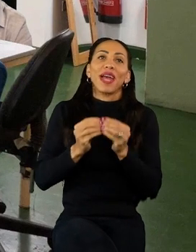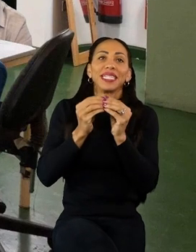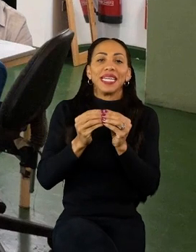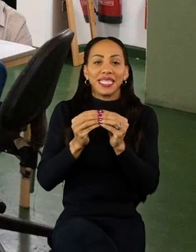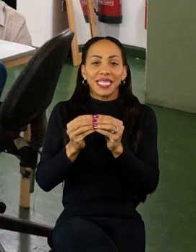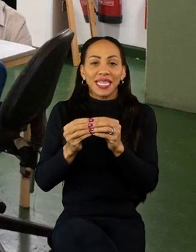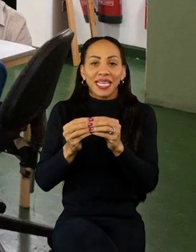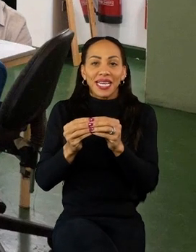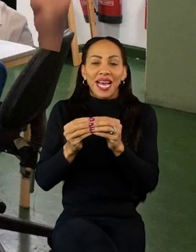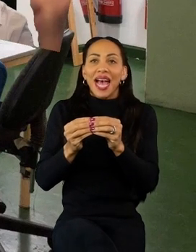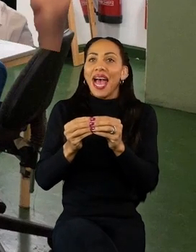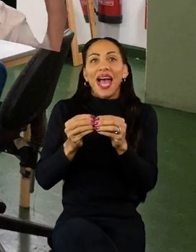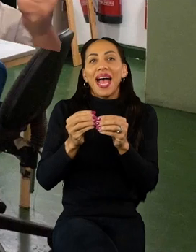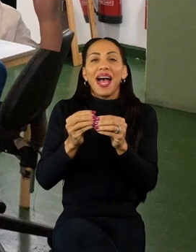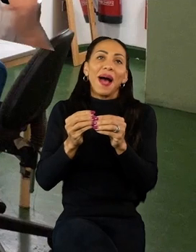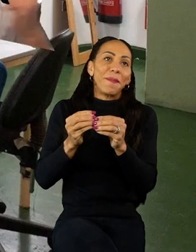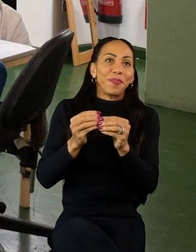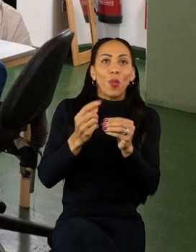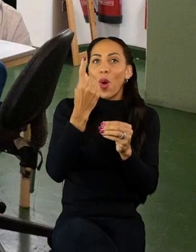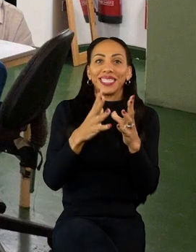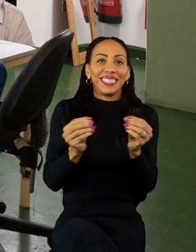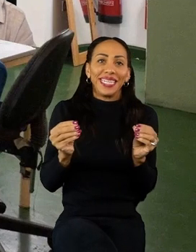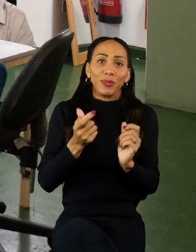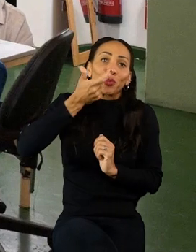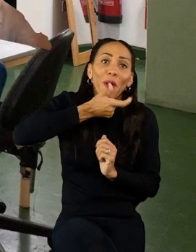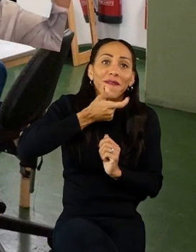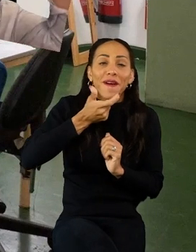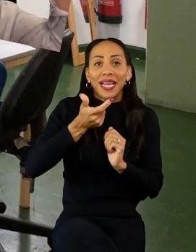was acupuncturing my head and my body